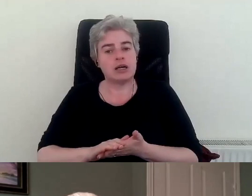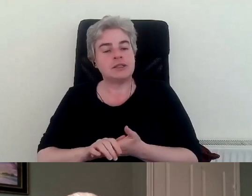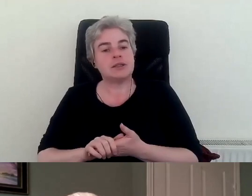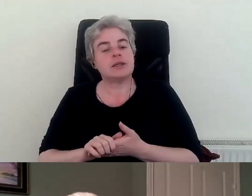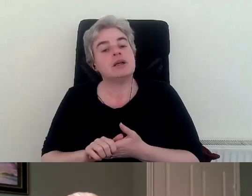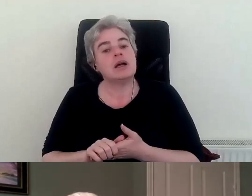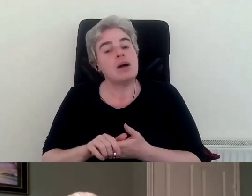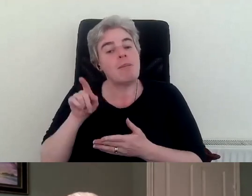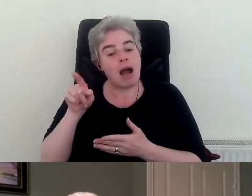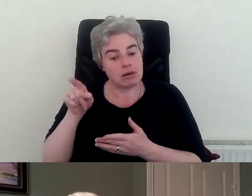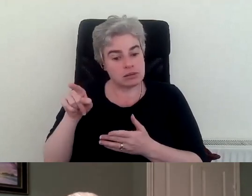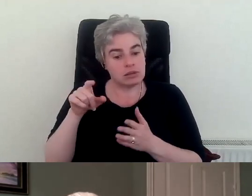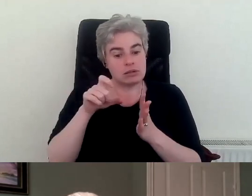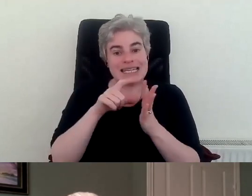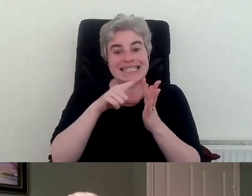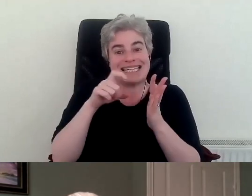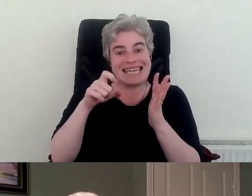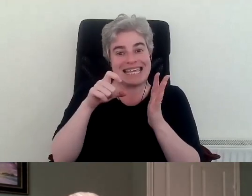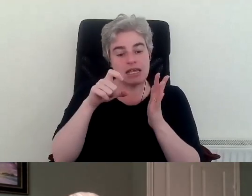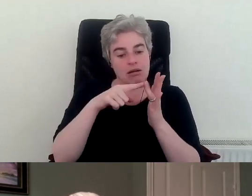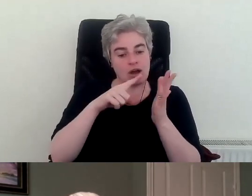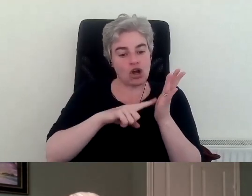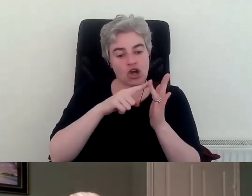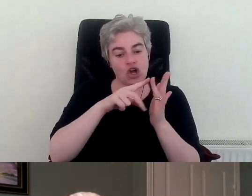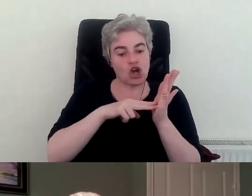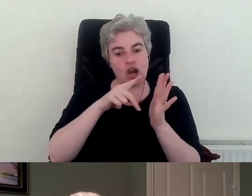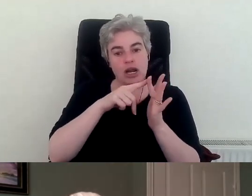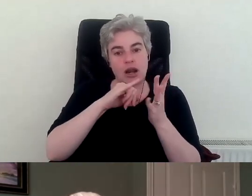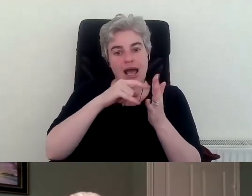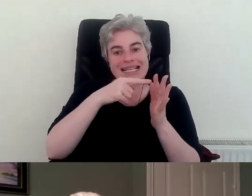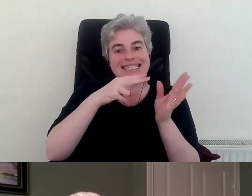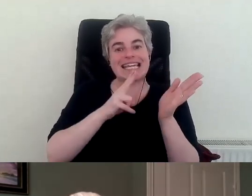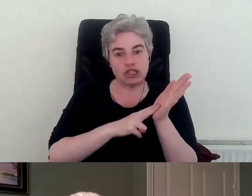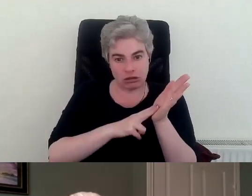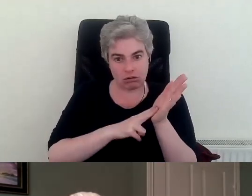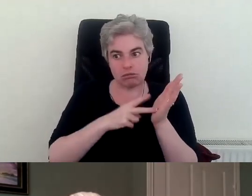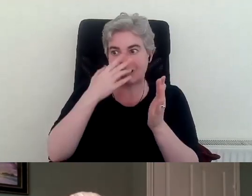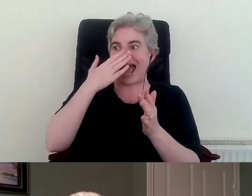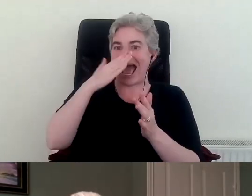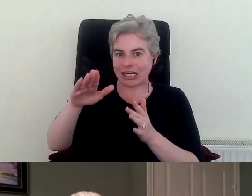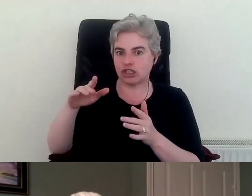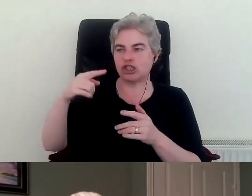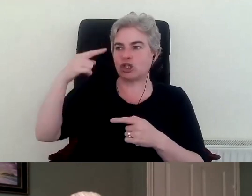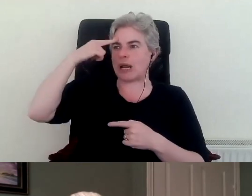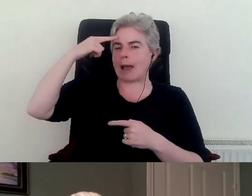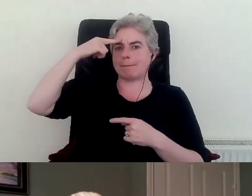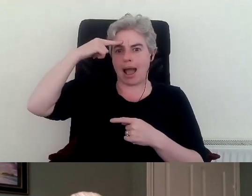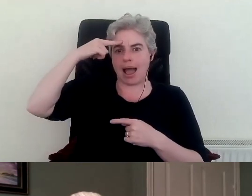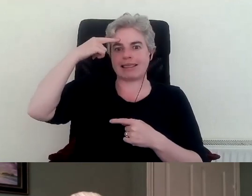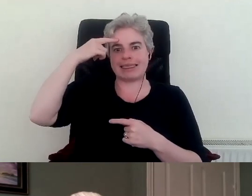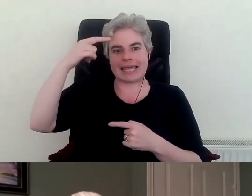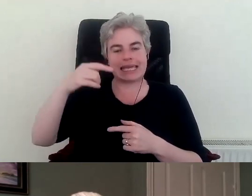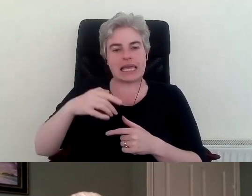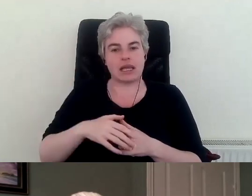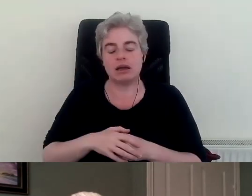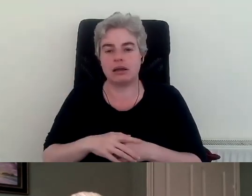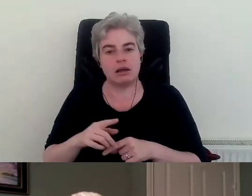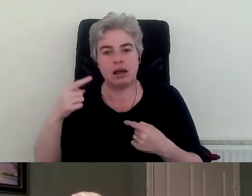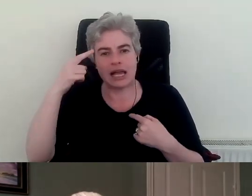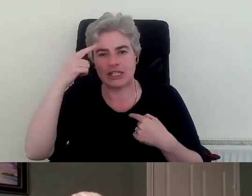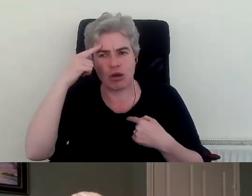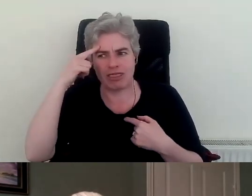that decolonization in mindset and attitude and so on, I don't think